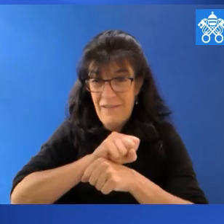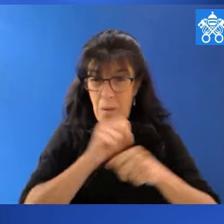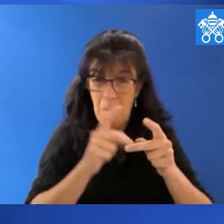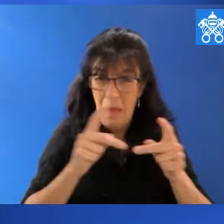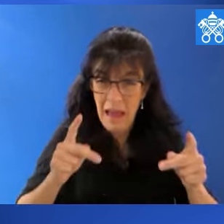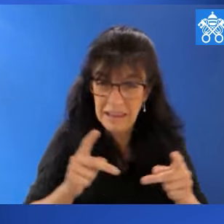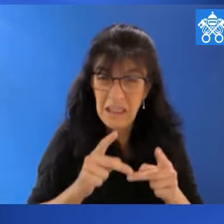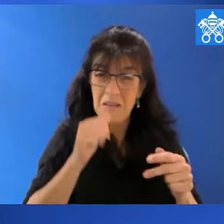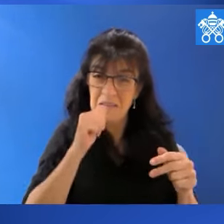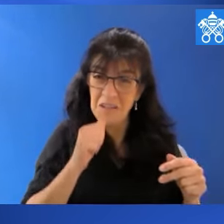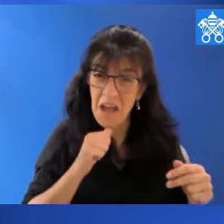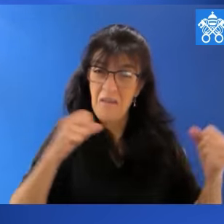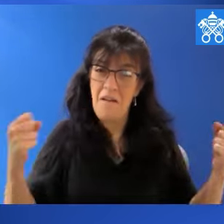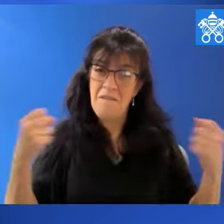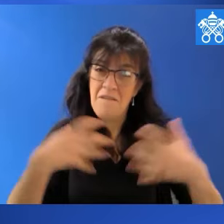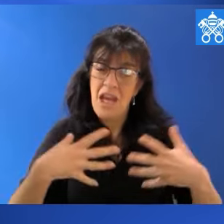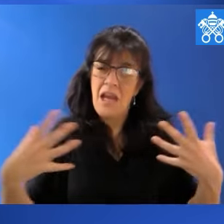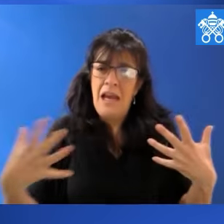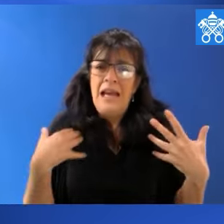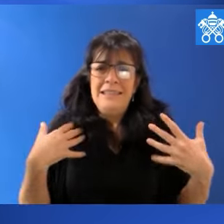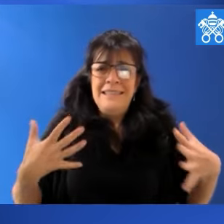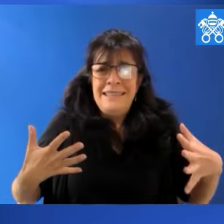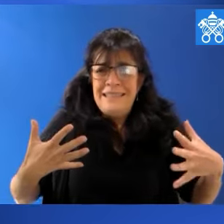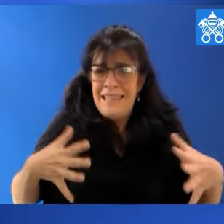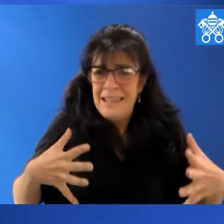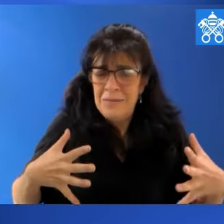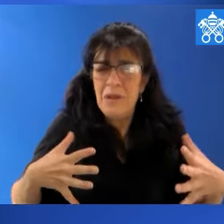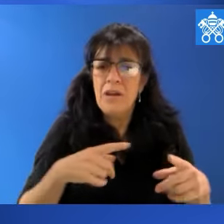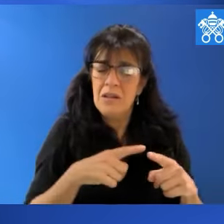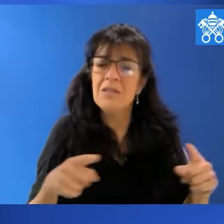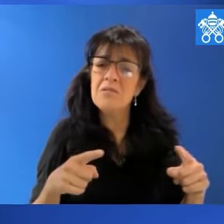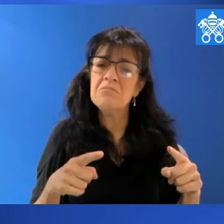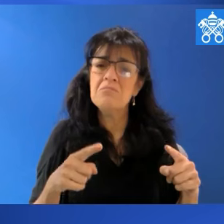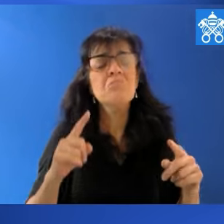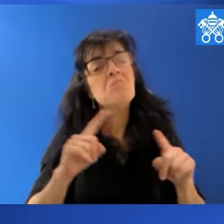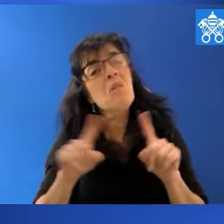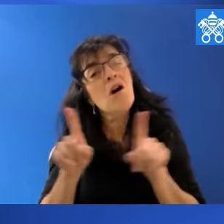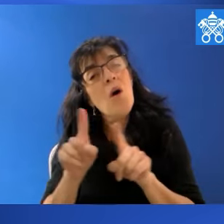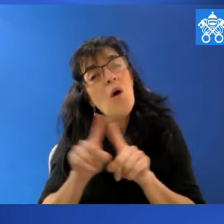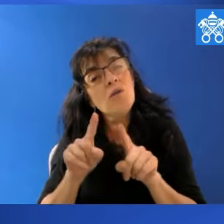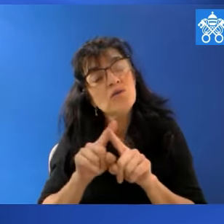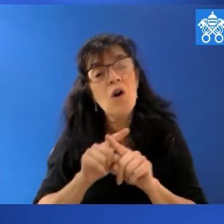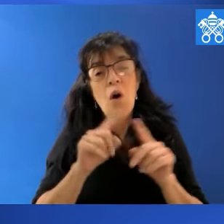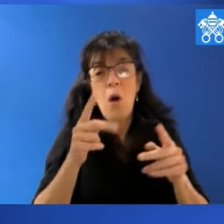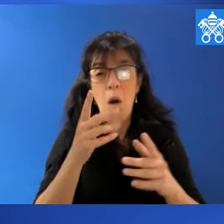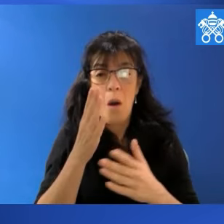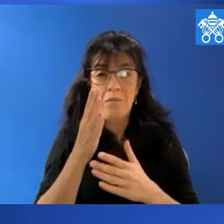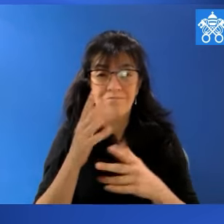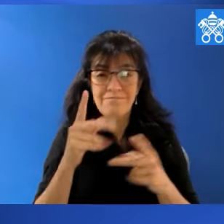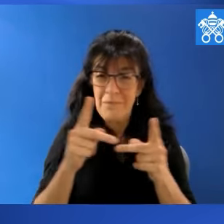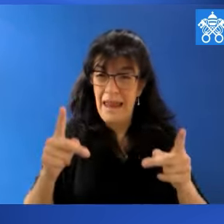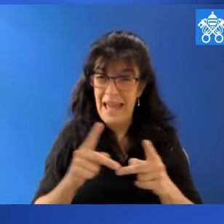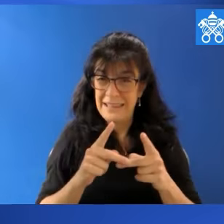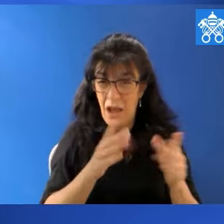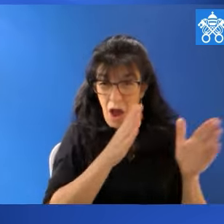suffering, fear, and desperation, but at the same time, they are places of passage for liberation and